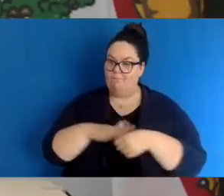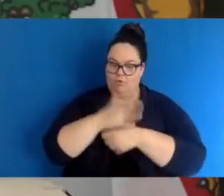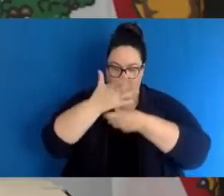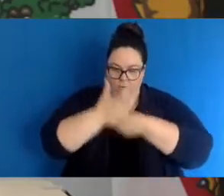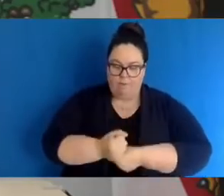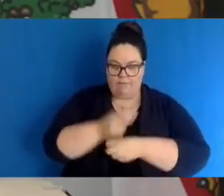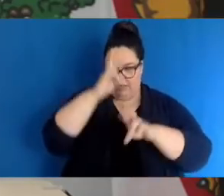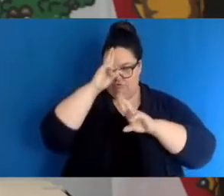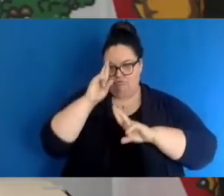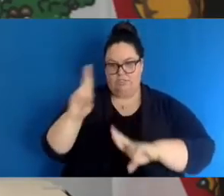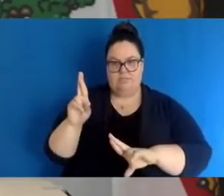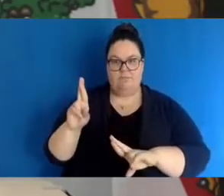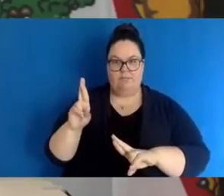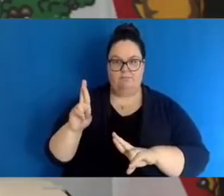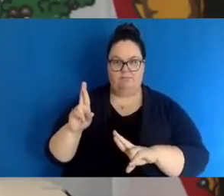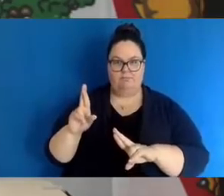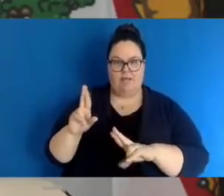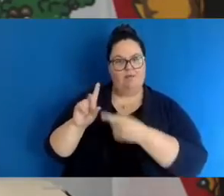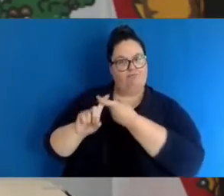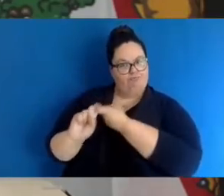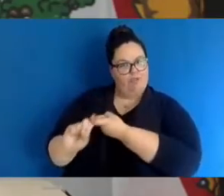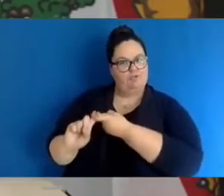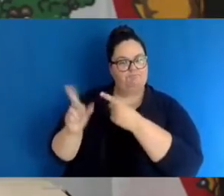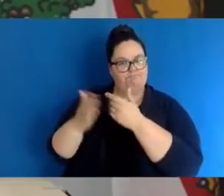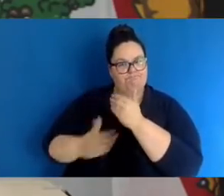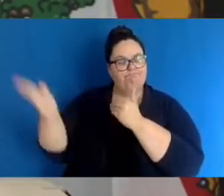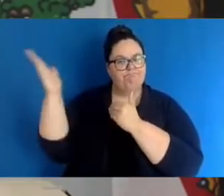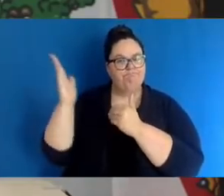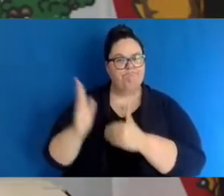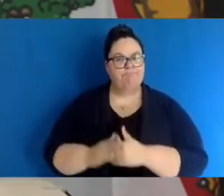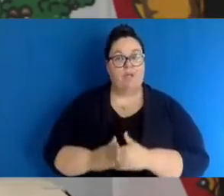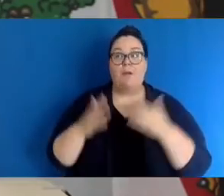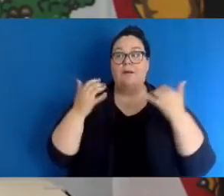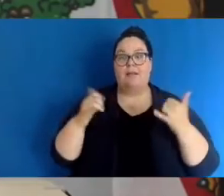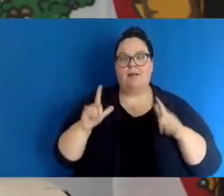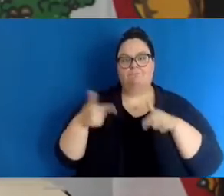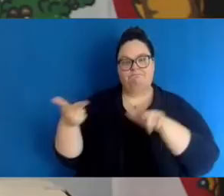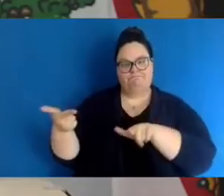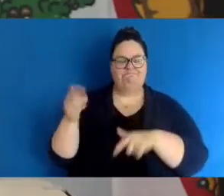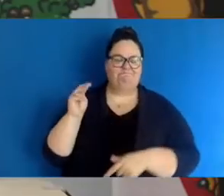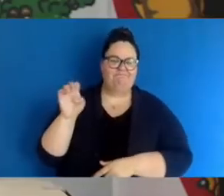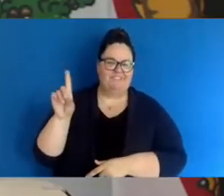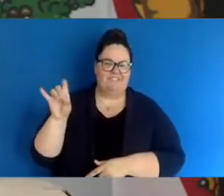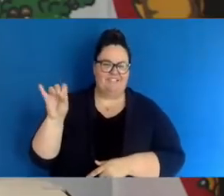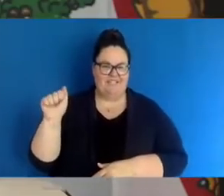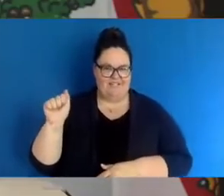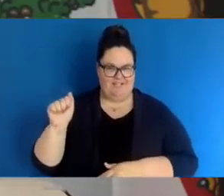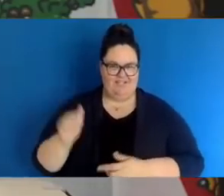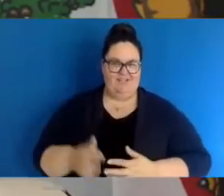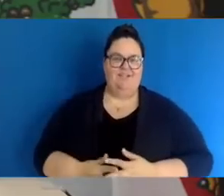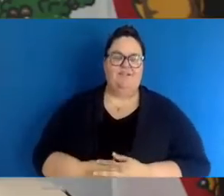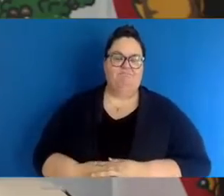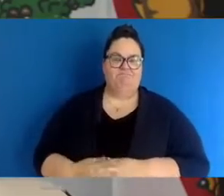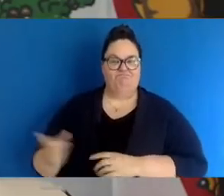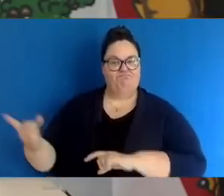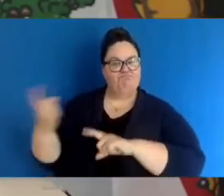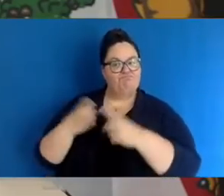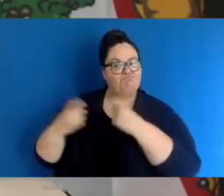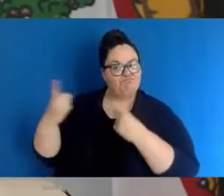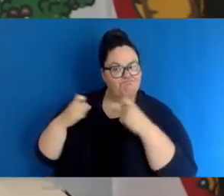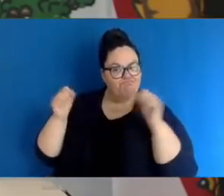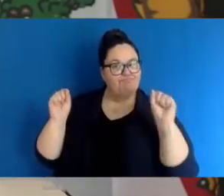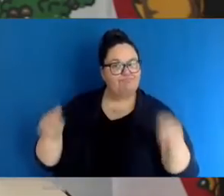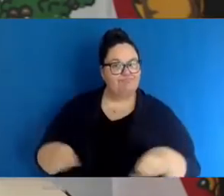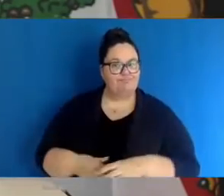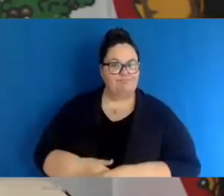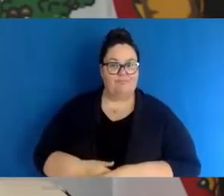and through this, friendship. So with that, I will turn it over to questions from our friends in the media. And